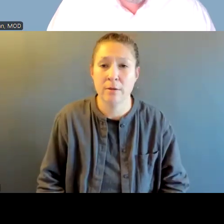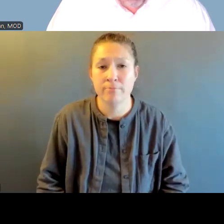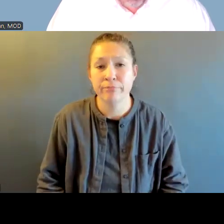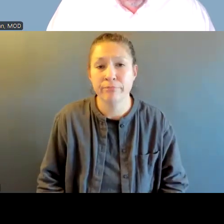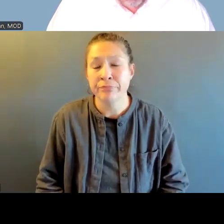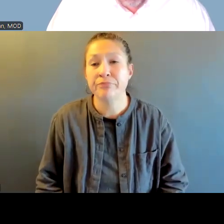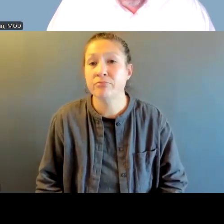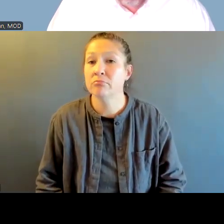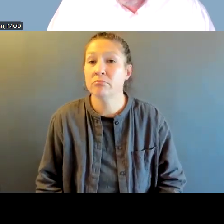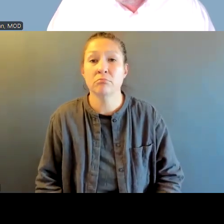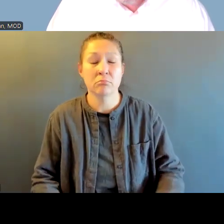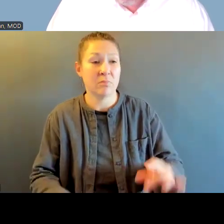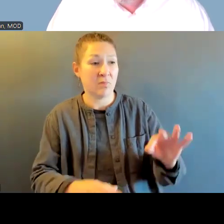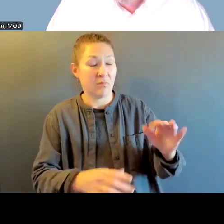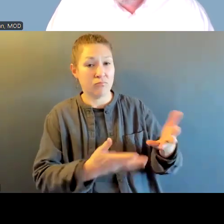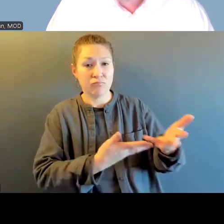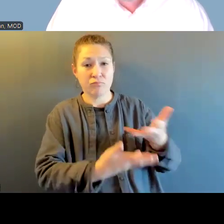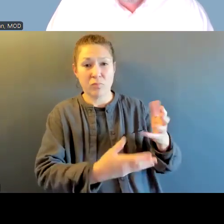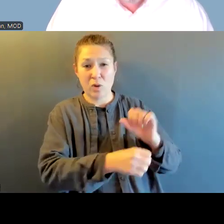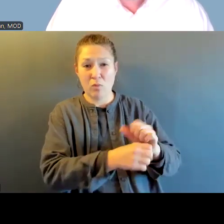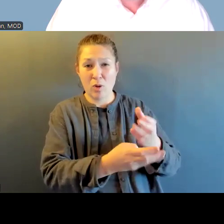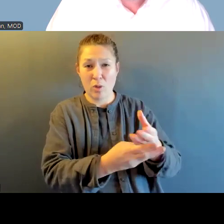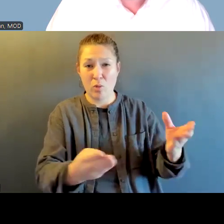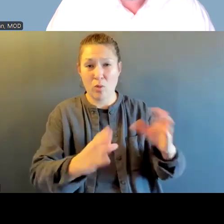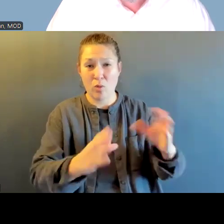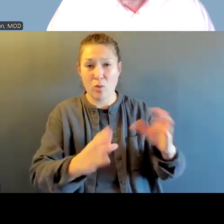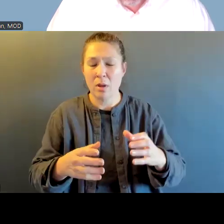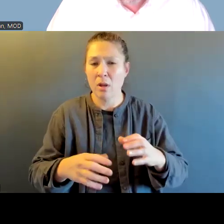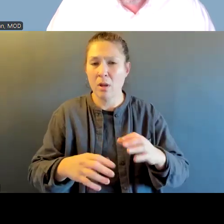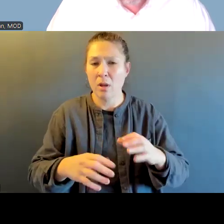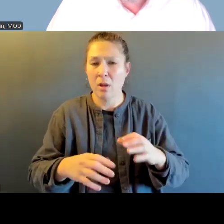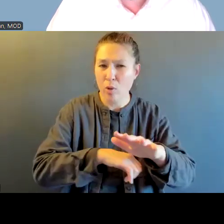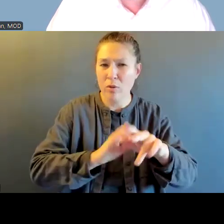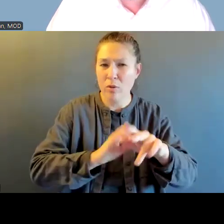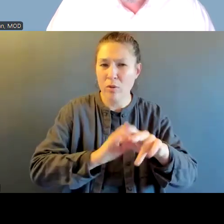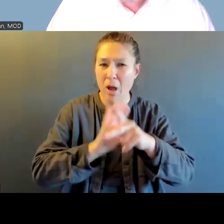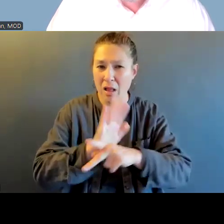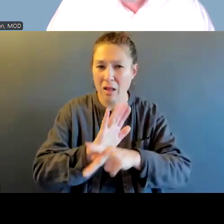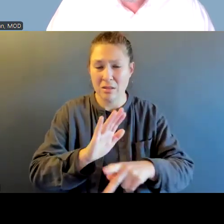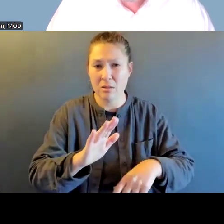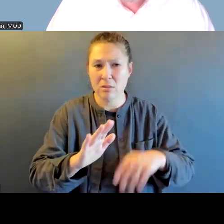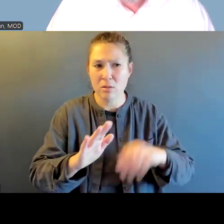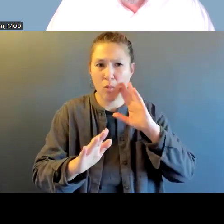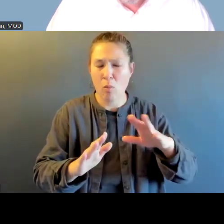advocacy groups, CODs can help shape policies that have a direct and positive impact on their communities.